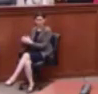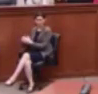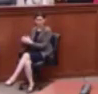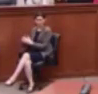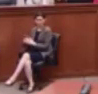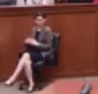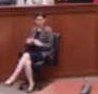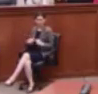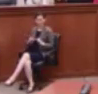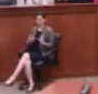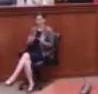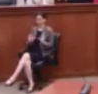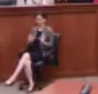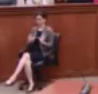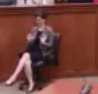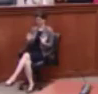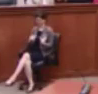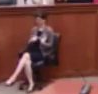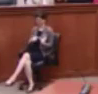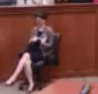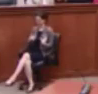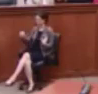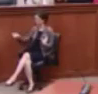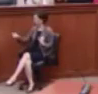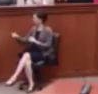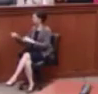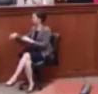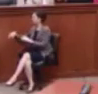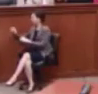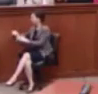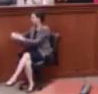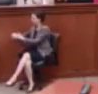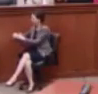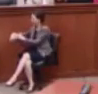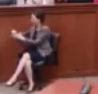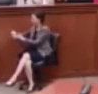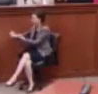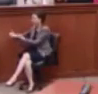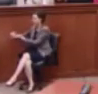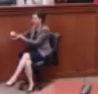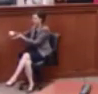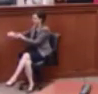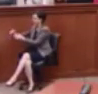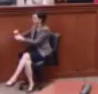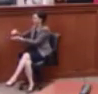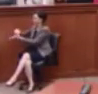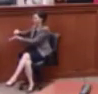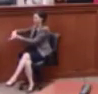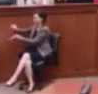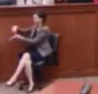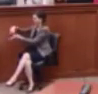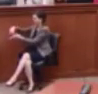aligned to high-demand, high-wage jobs. And so we asked the second question,